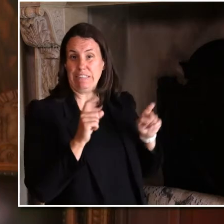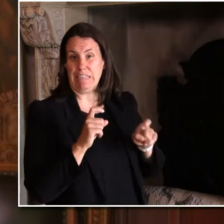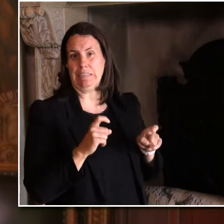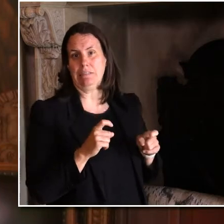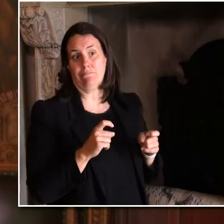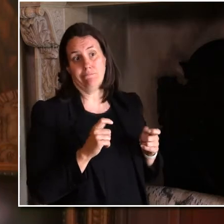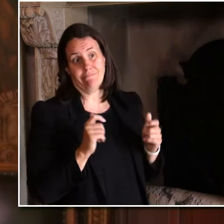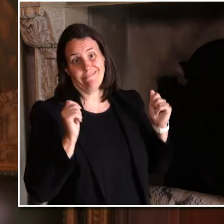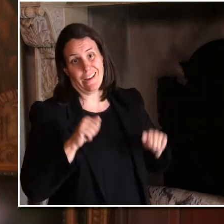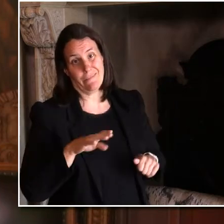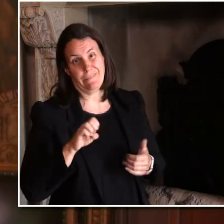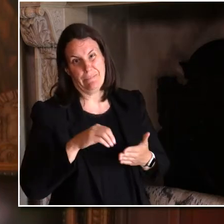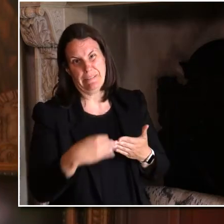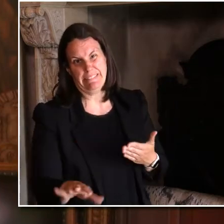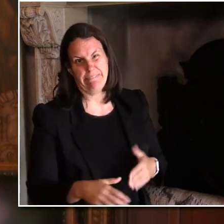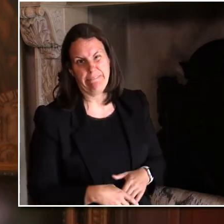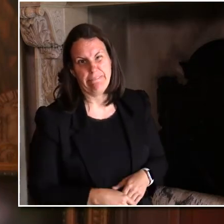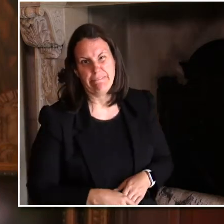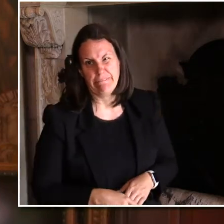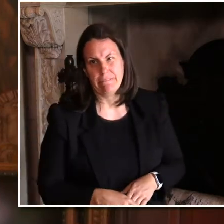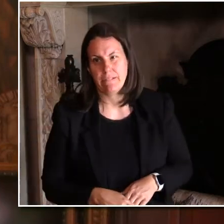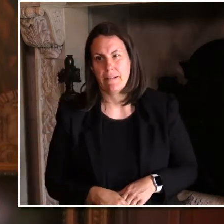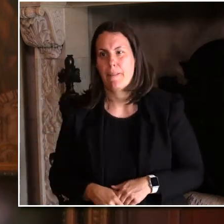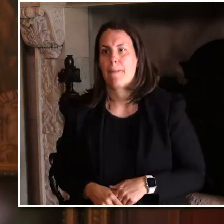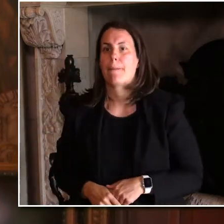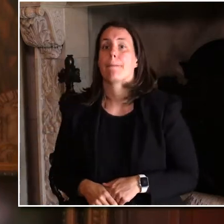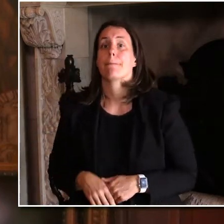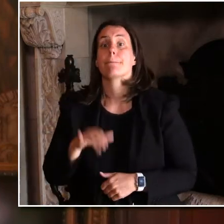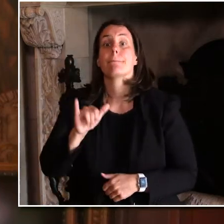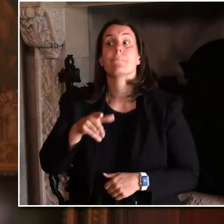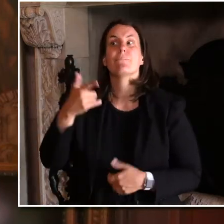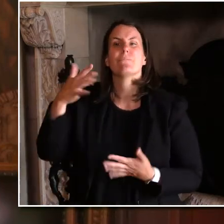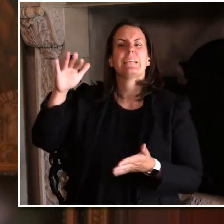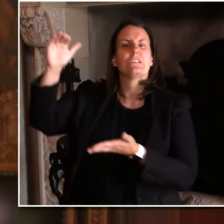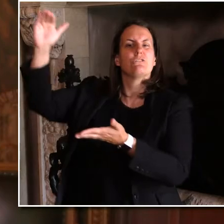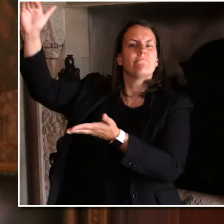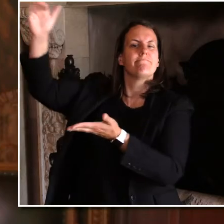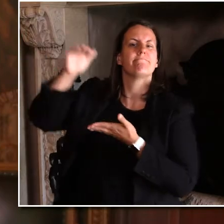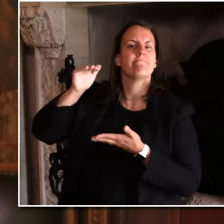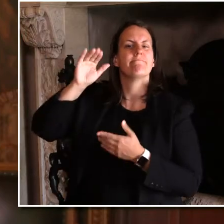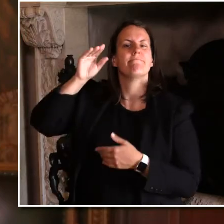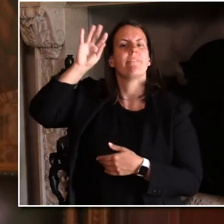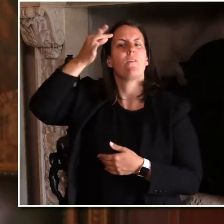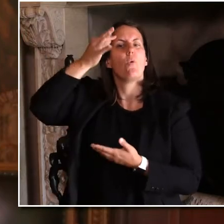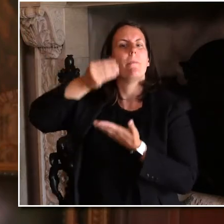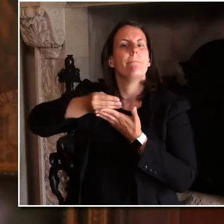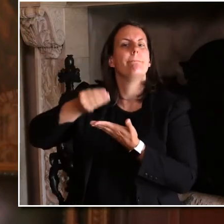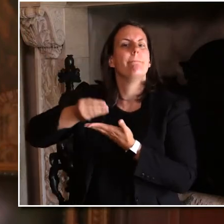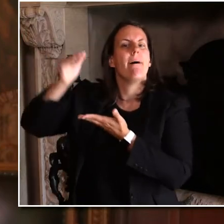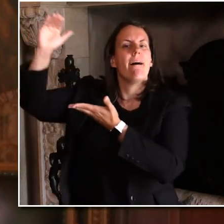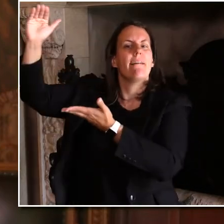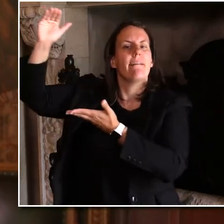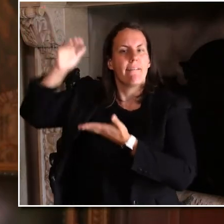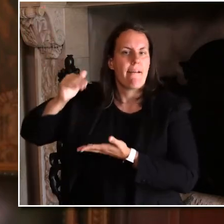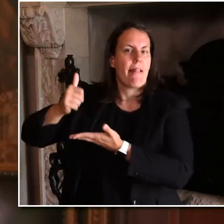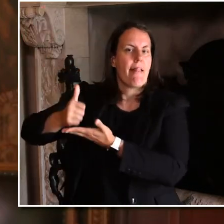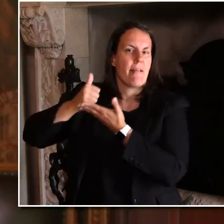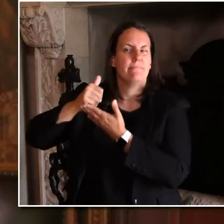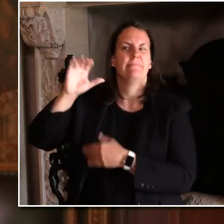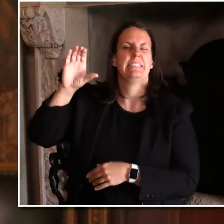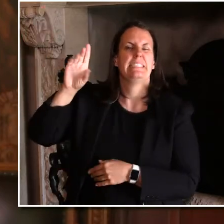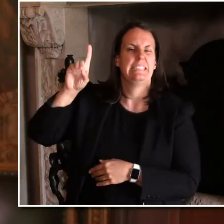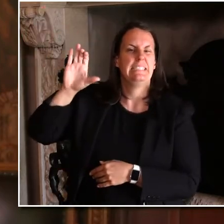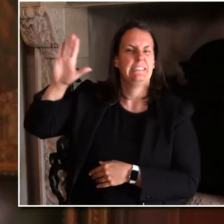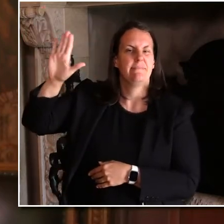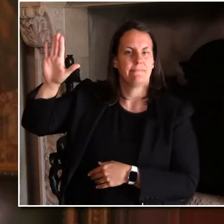from federal funding administered through CDC to support the overall public health response. So